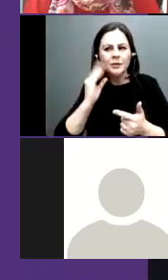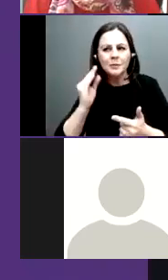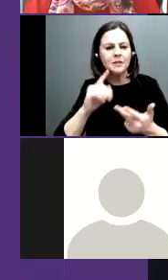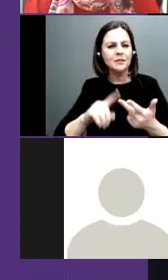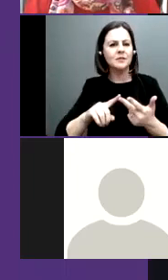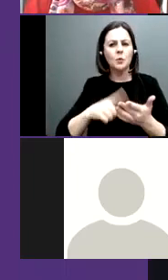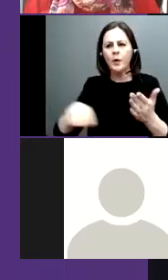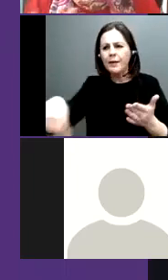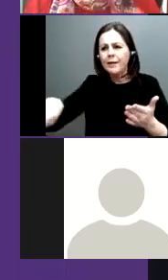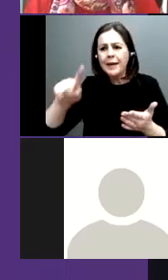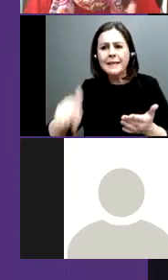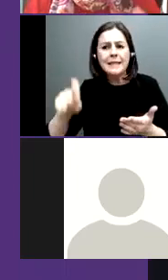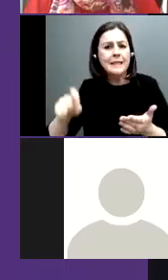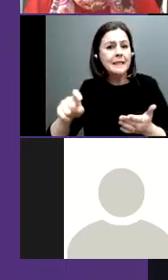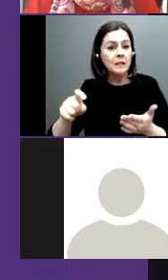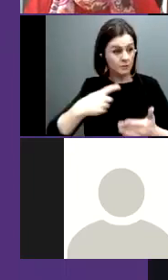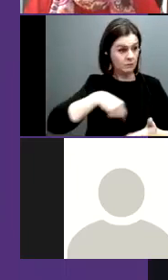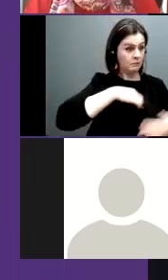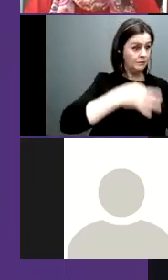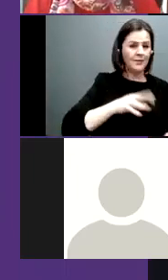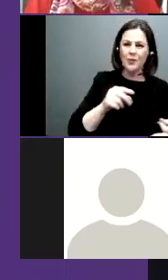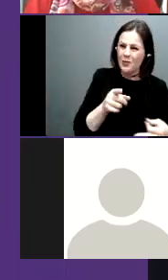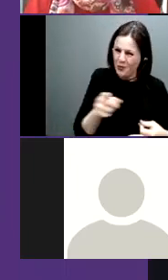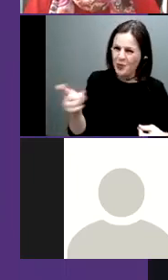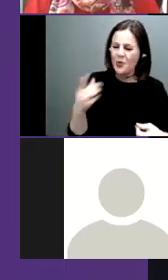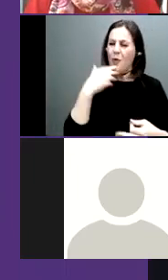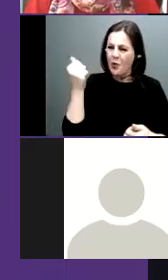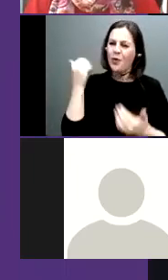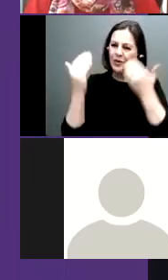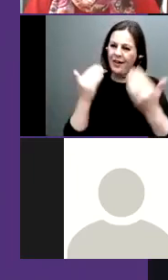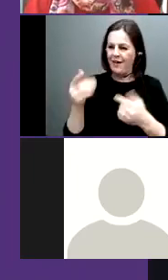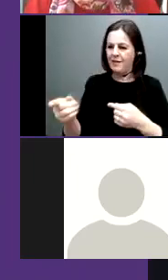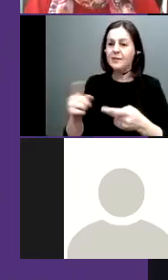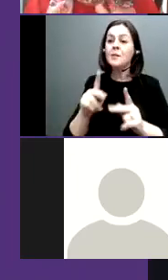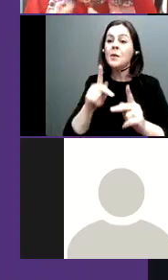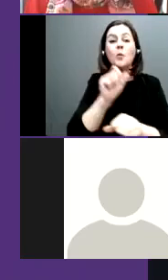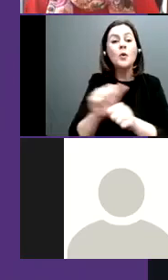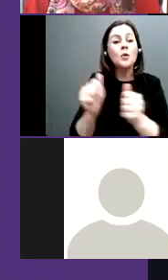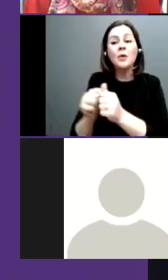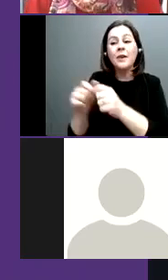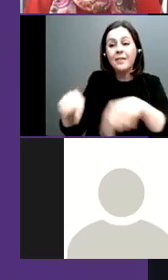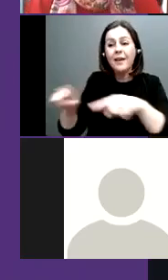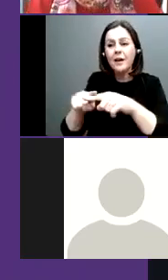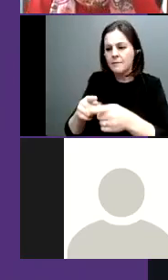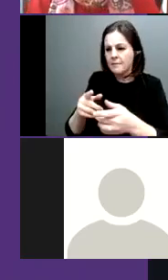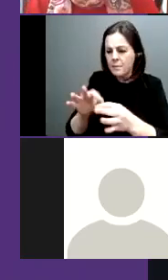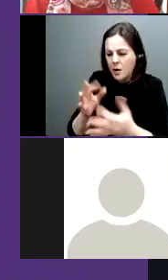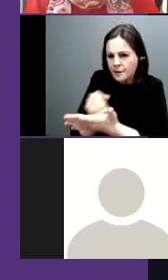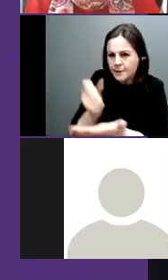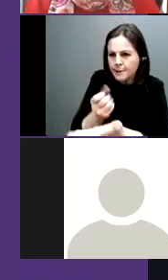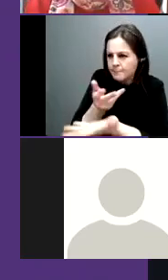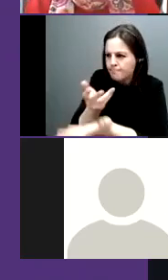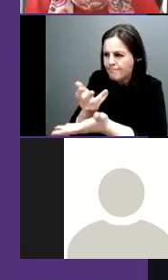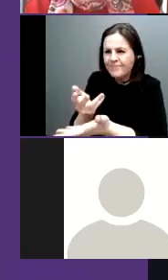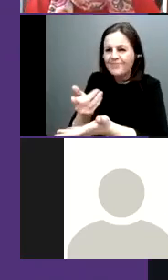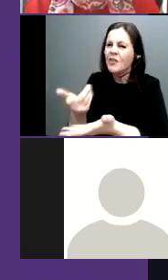know, and they're the ones that have these already pre-existing relationships. I started to talk about this at